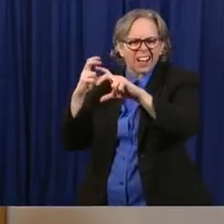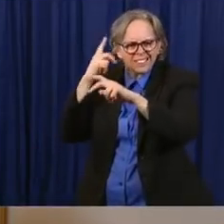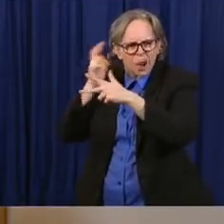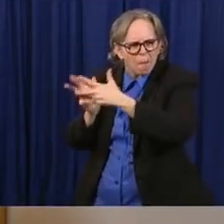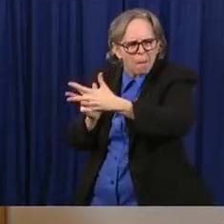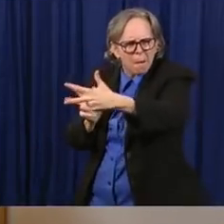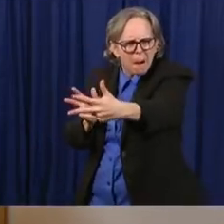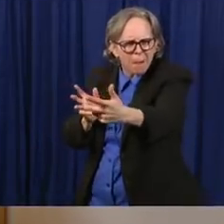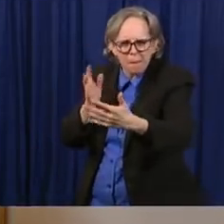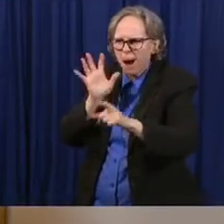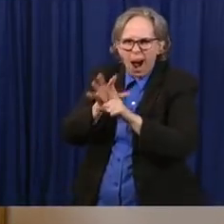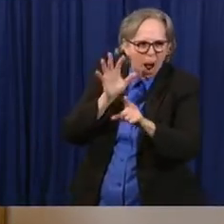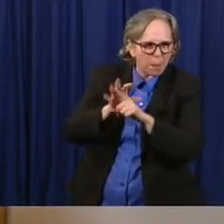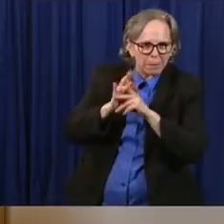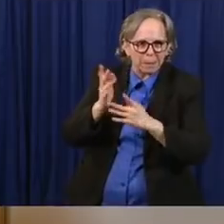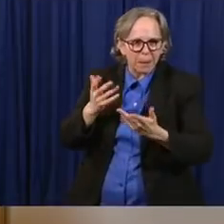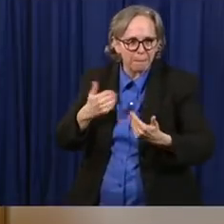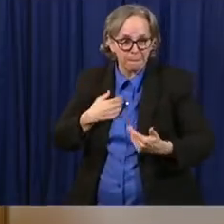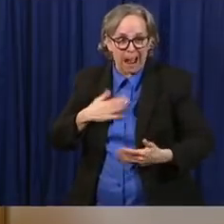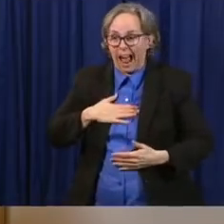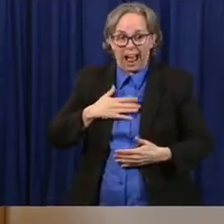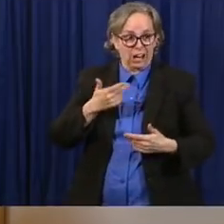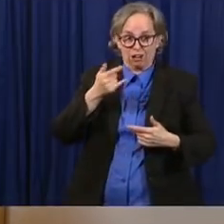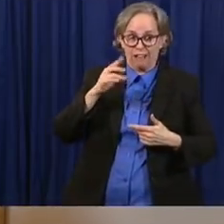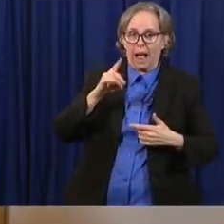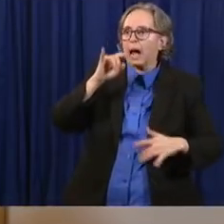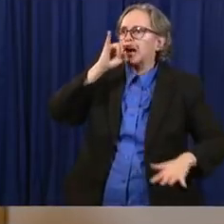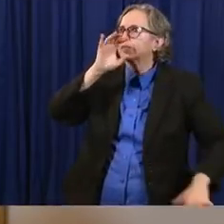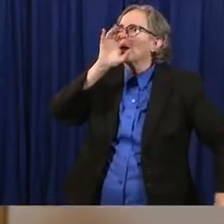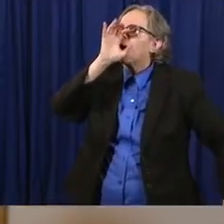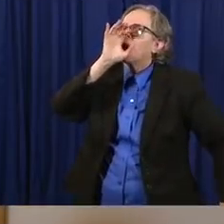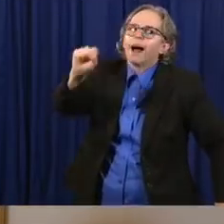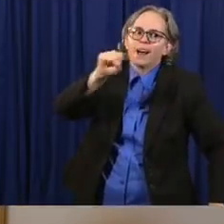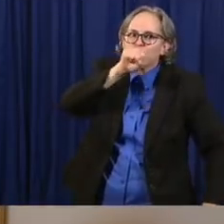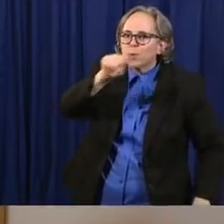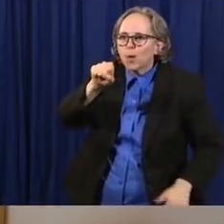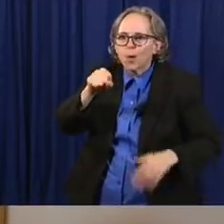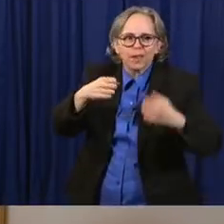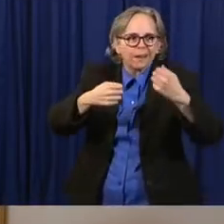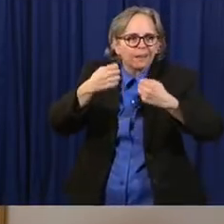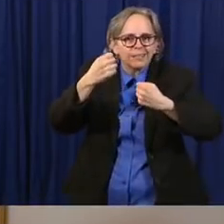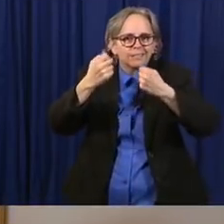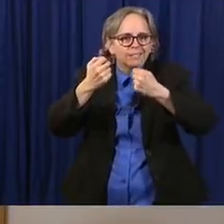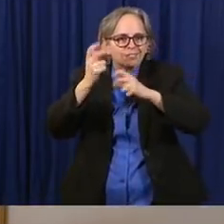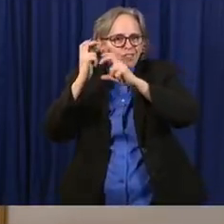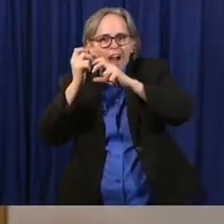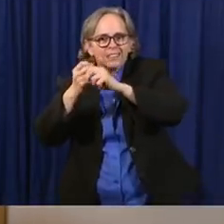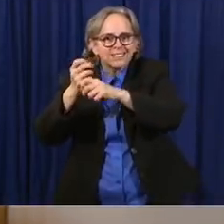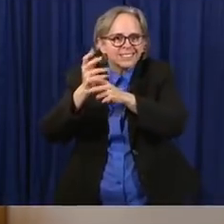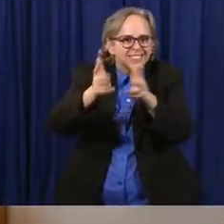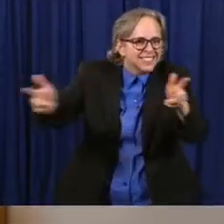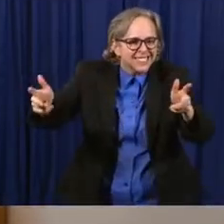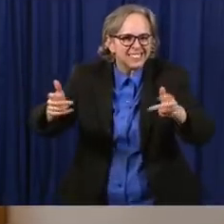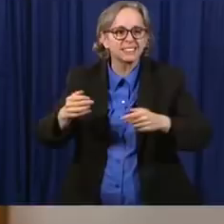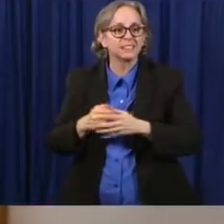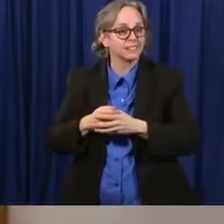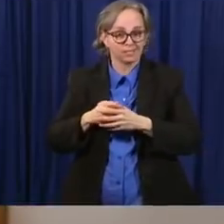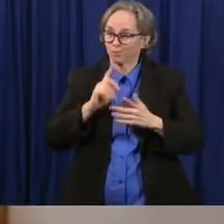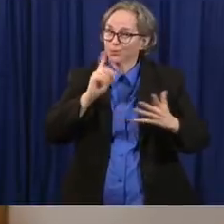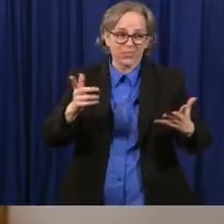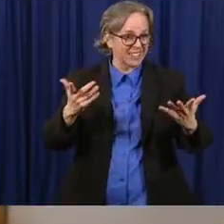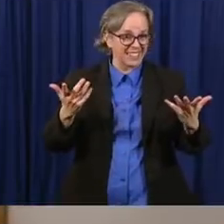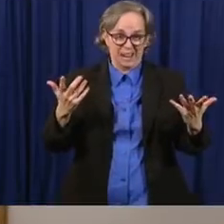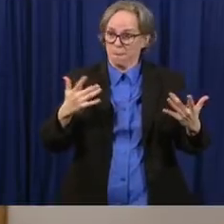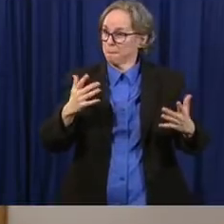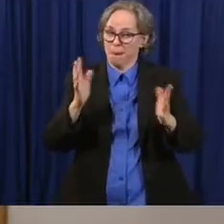of many of my grandchildren, our grandchildren, and they're can be quite a hit and provide some really